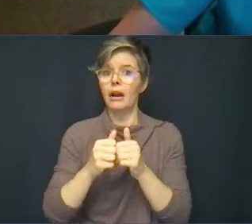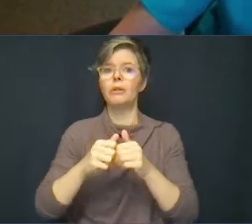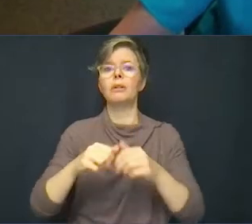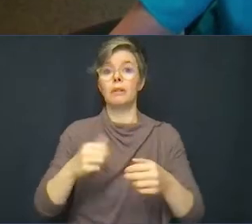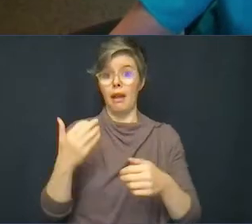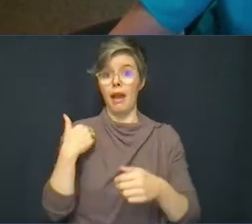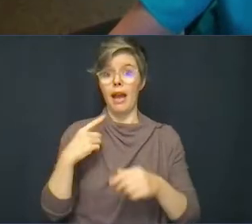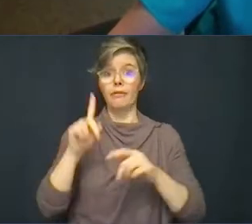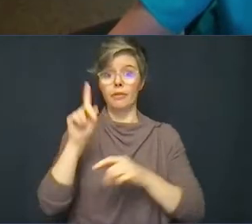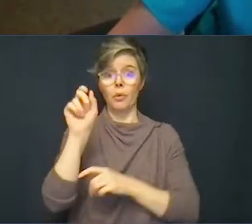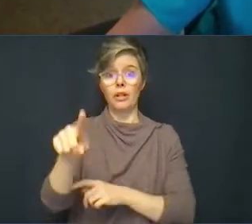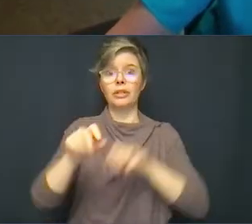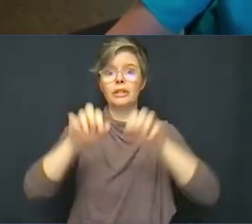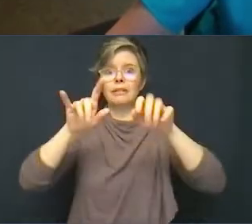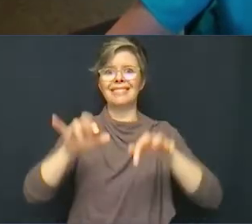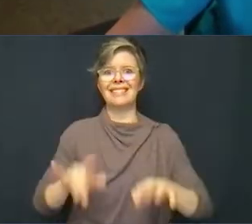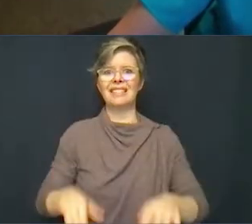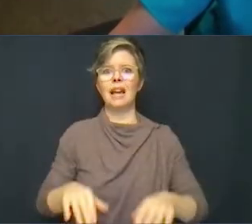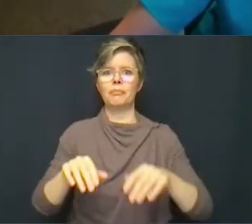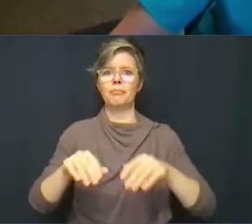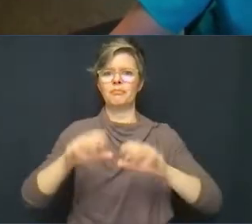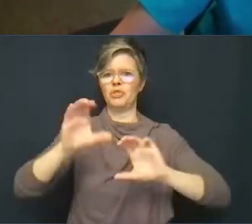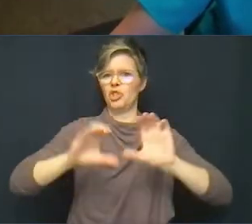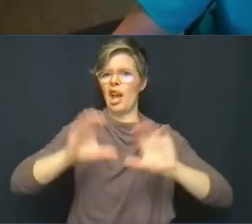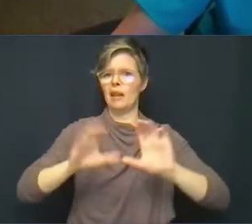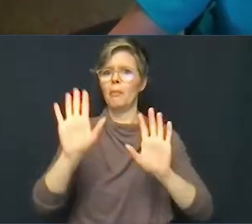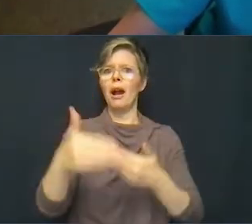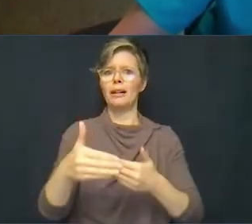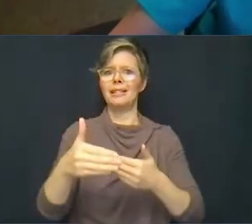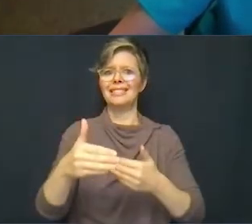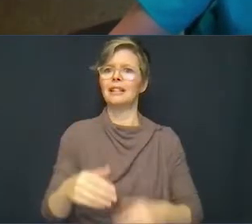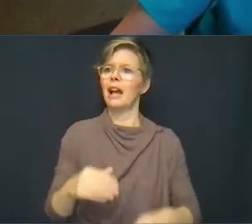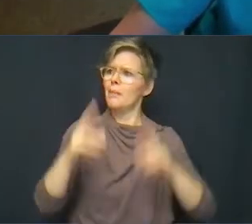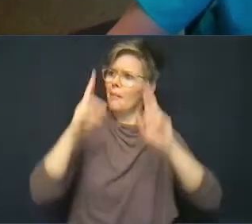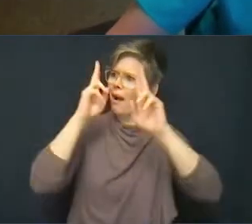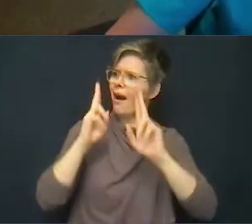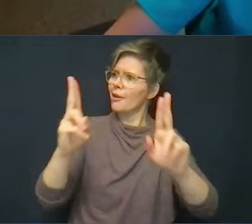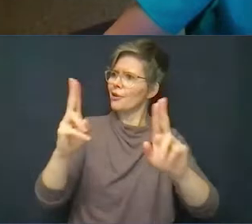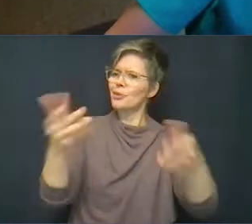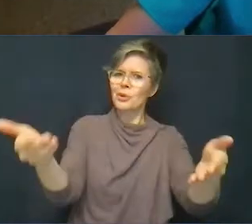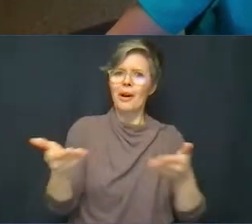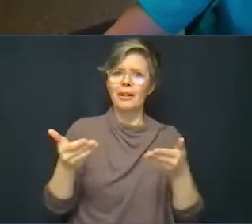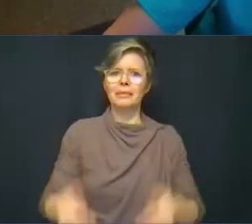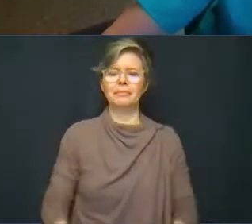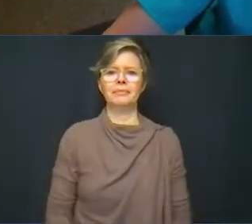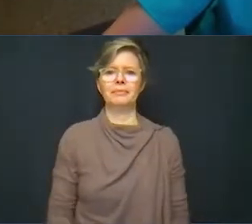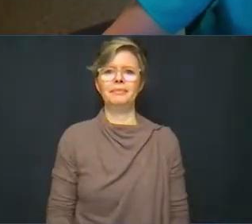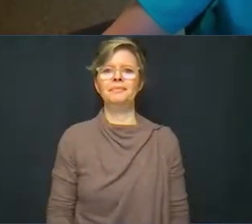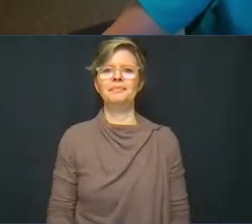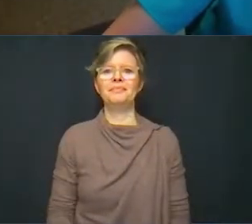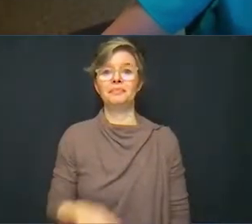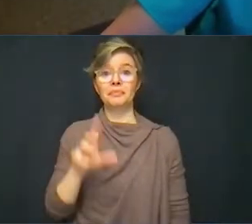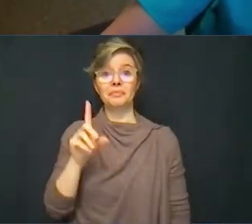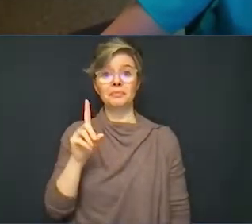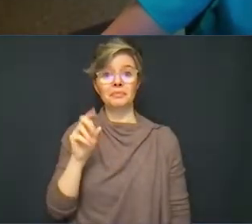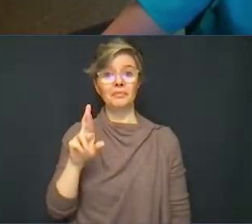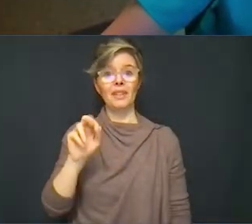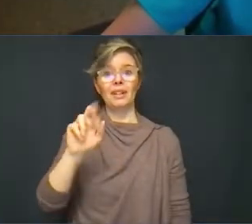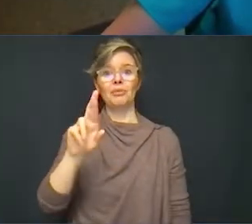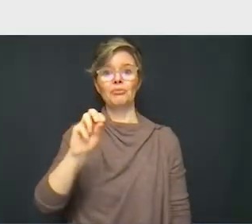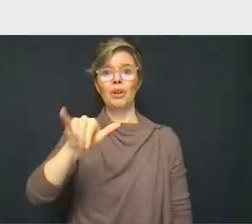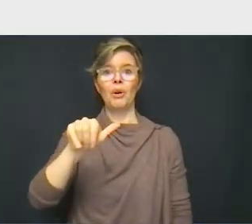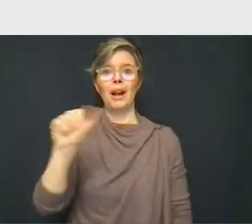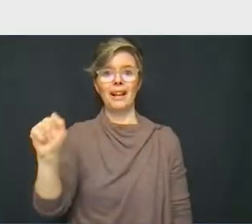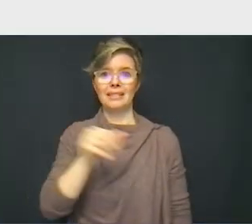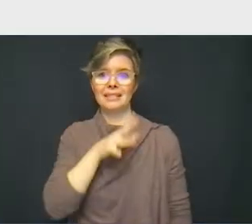welcome Dr. Rojas. We're honored to have him present as our keynote speaker. Thank you so much. I'm really looking forward